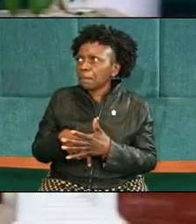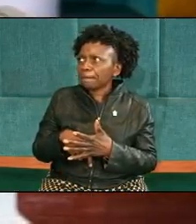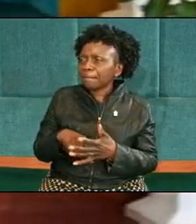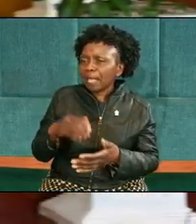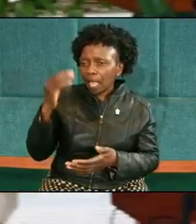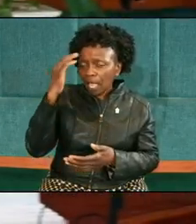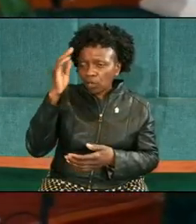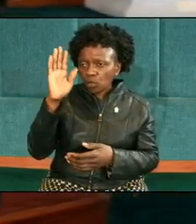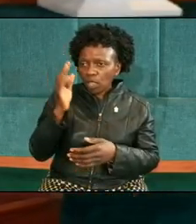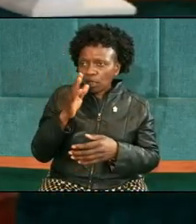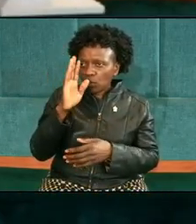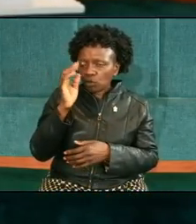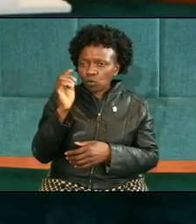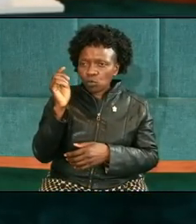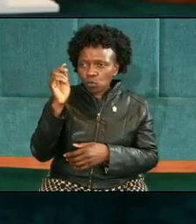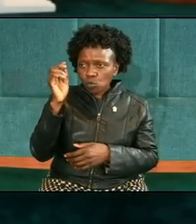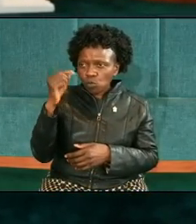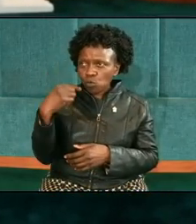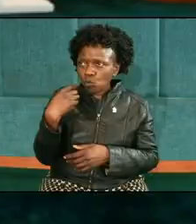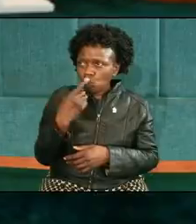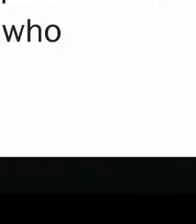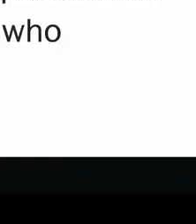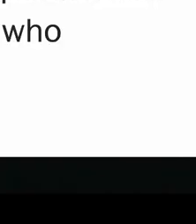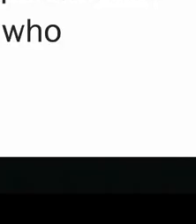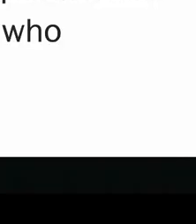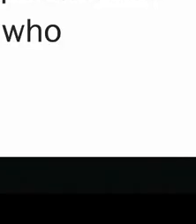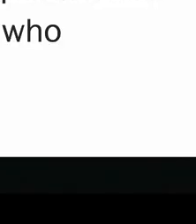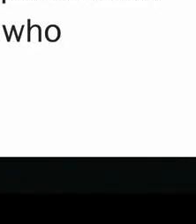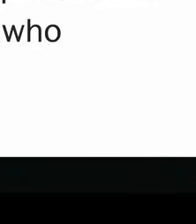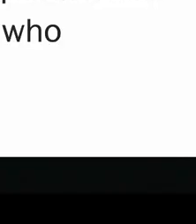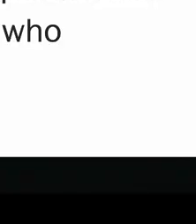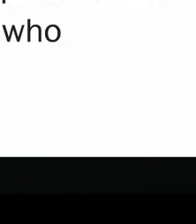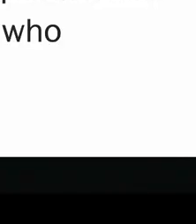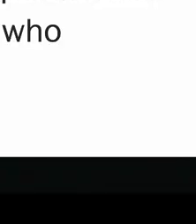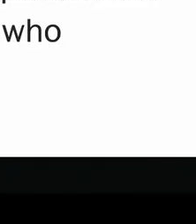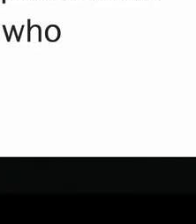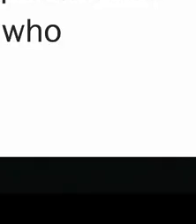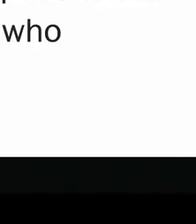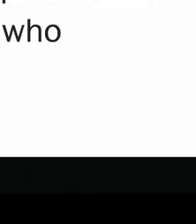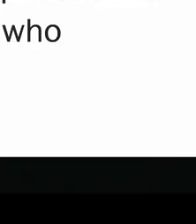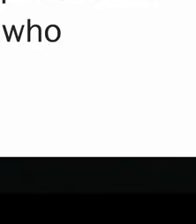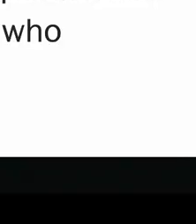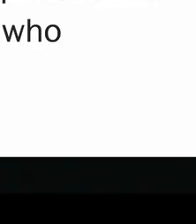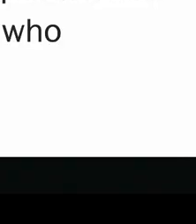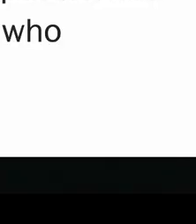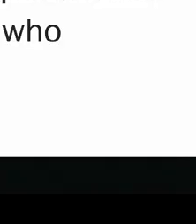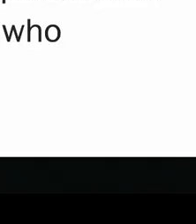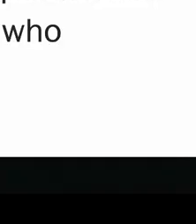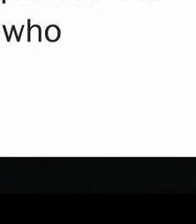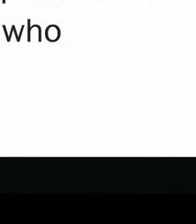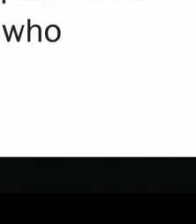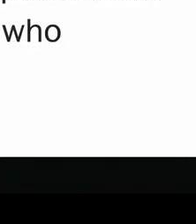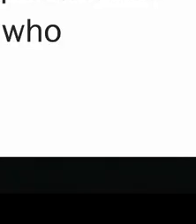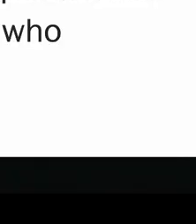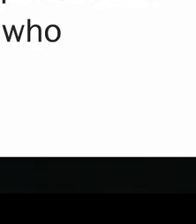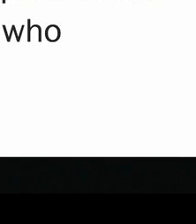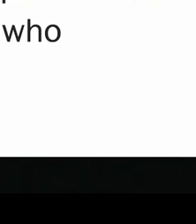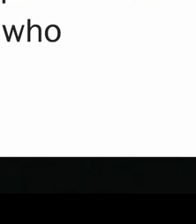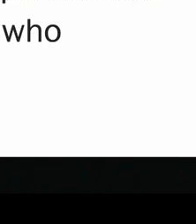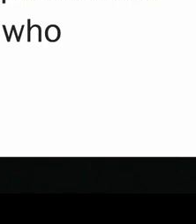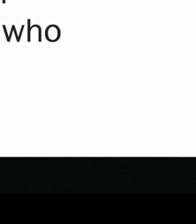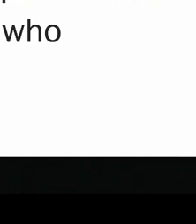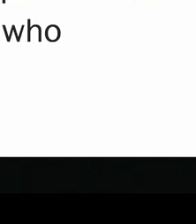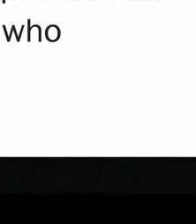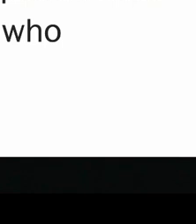I know you're a God who relents from sending calamity. Well, I am